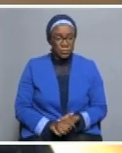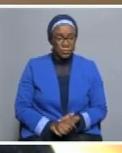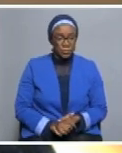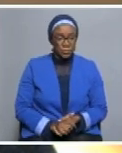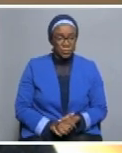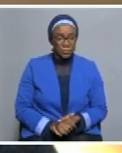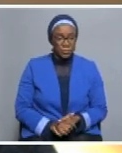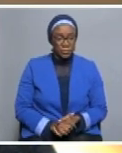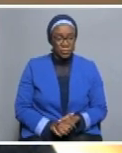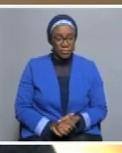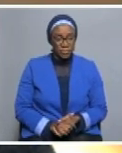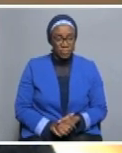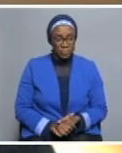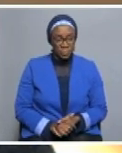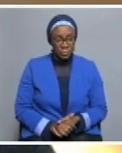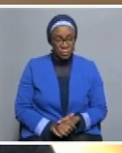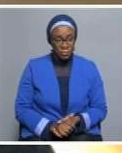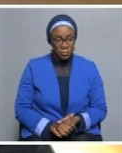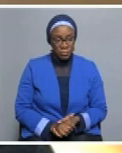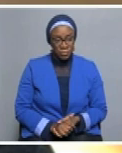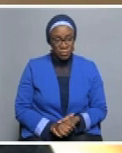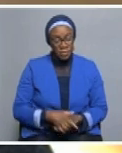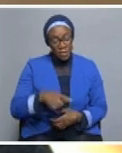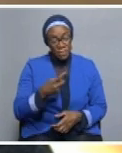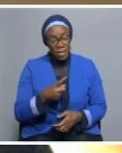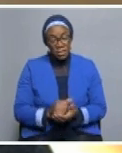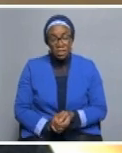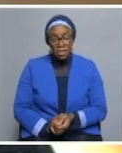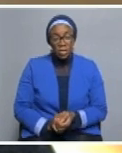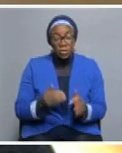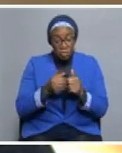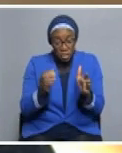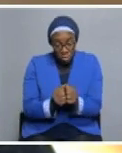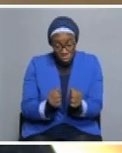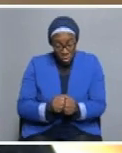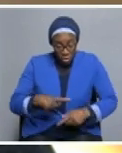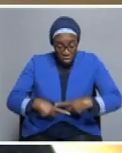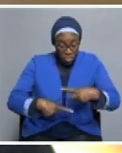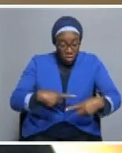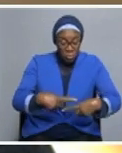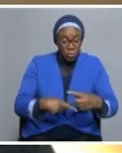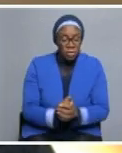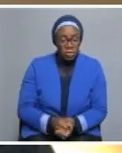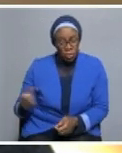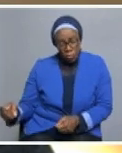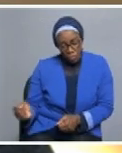Firstly, perhaps a good starting point is to outline the process of appointing the Director